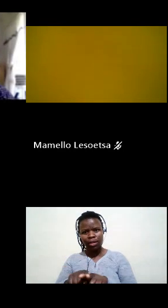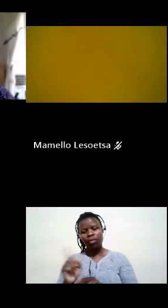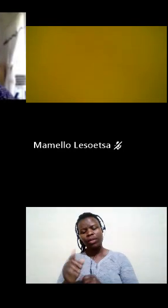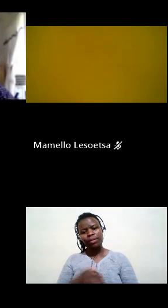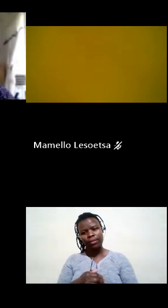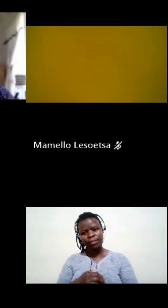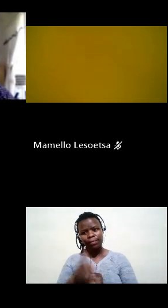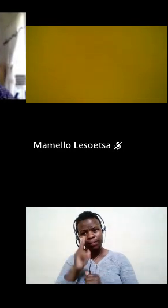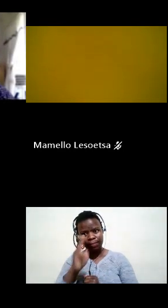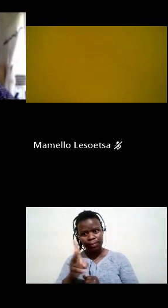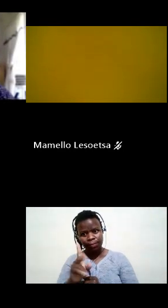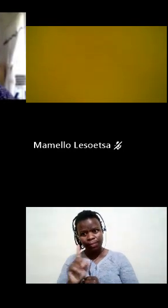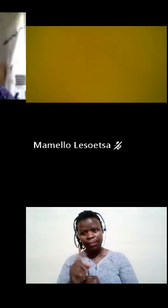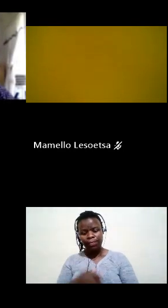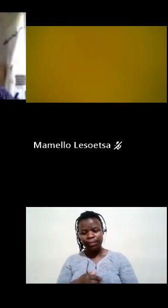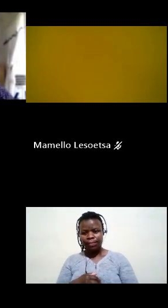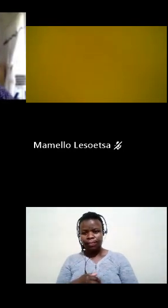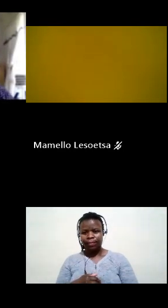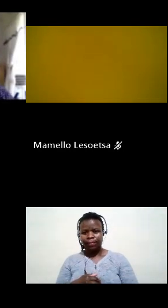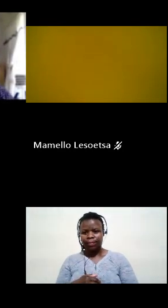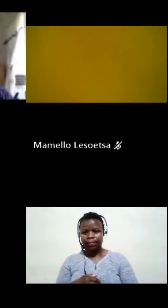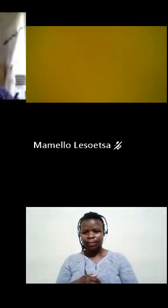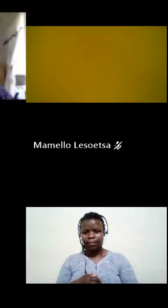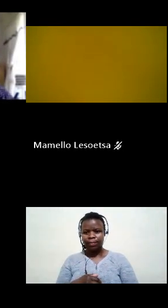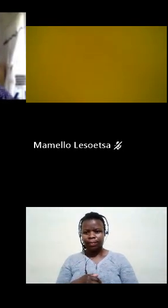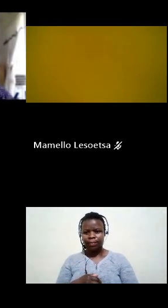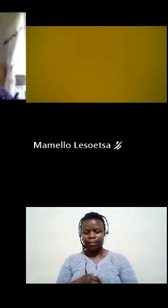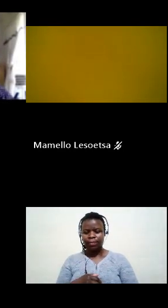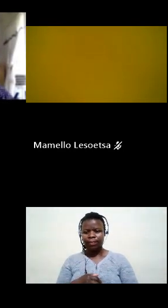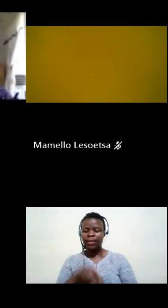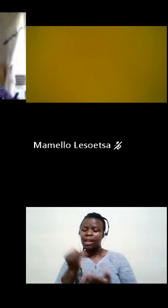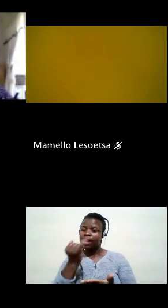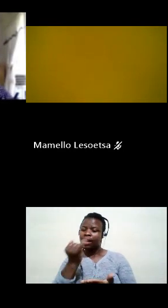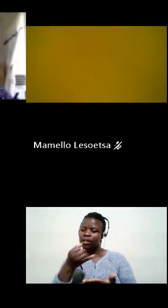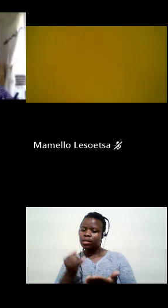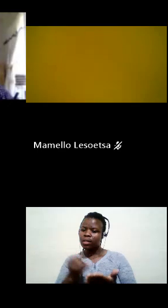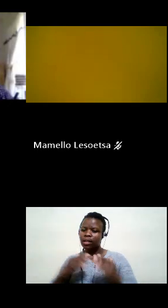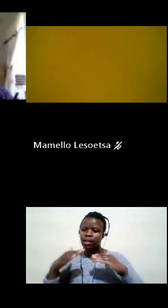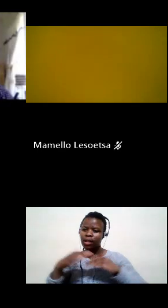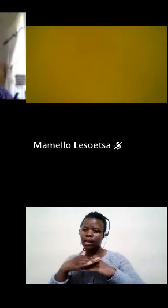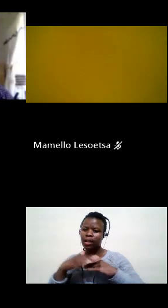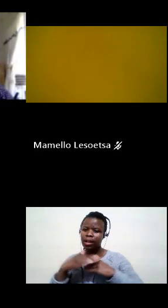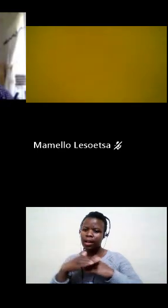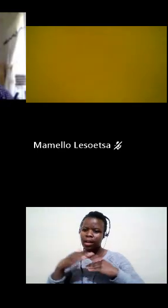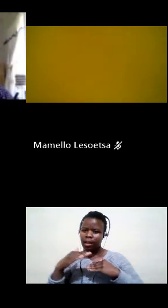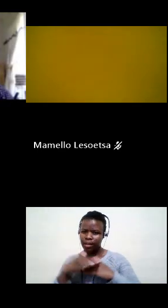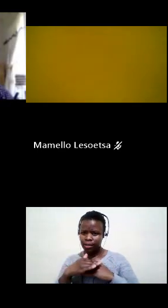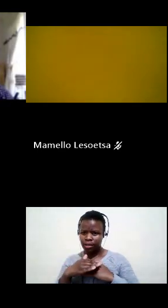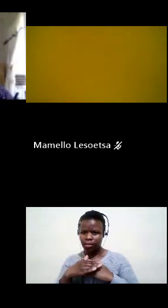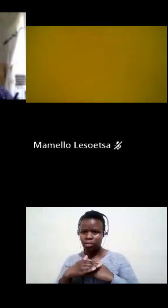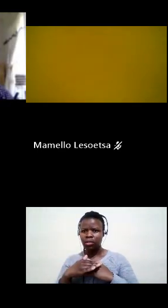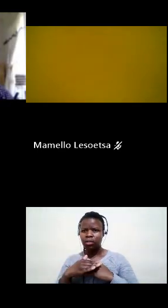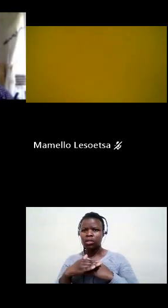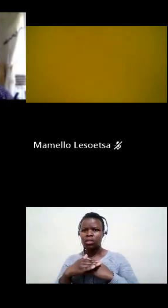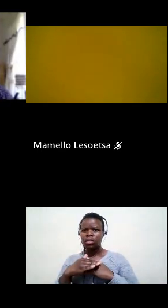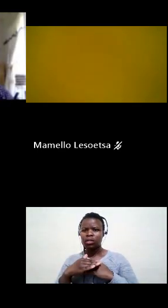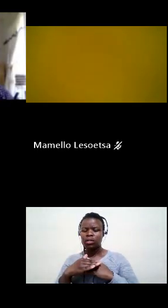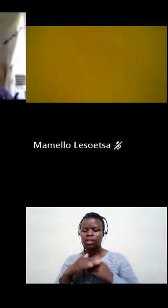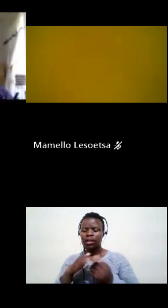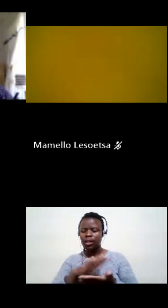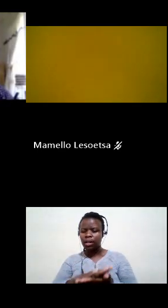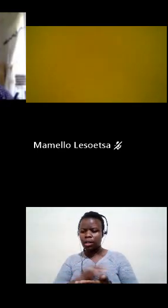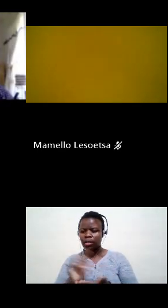Dennis is saying design an accessible, customized desk for Dee. That's great. They can use desks from the lower